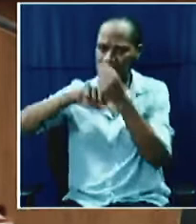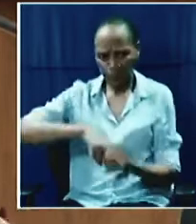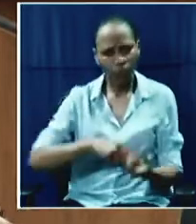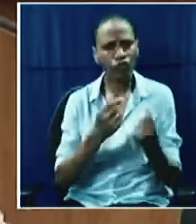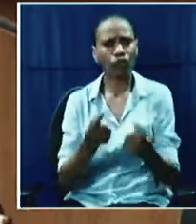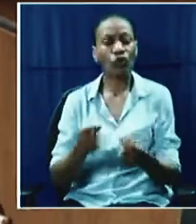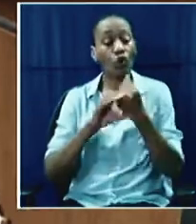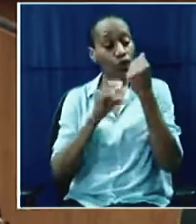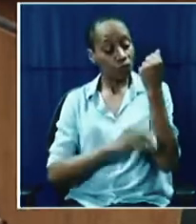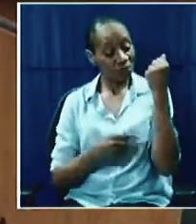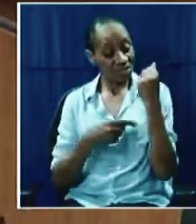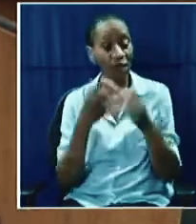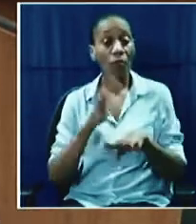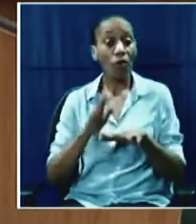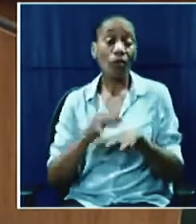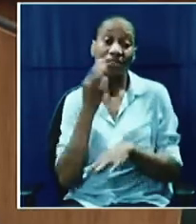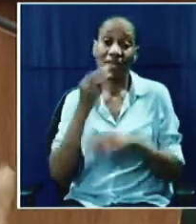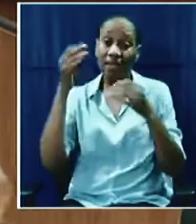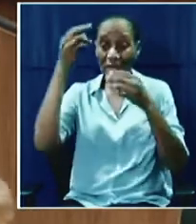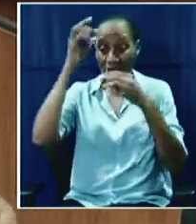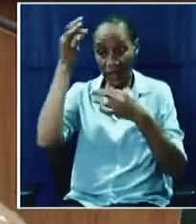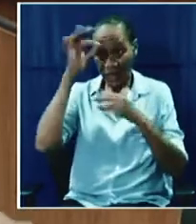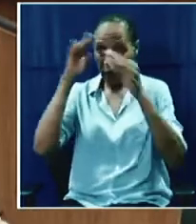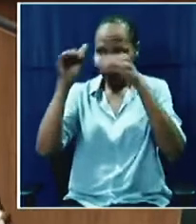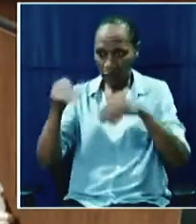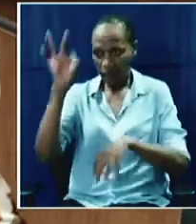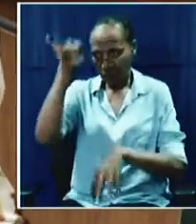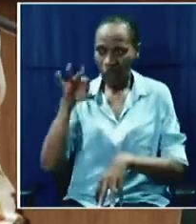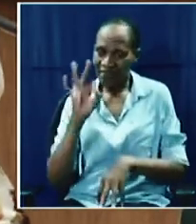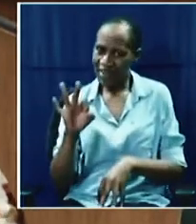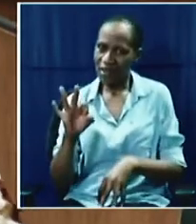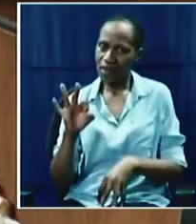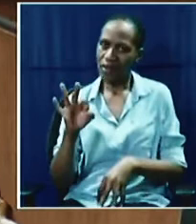Constitution further calls on the spheres of government and all organs of state